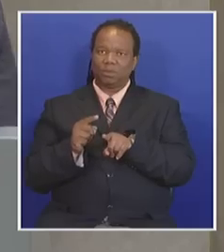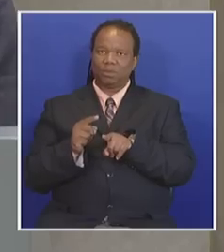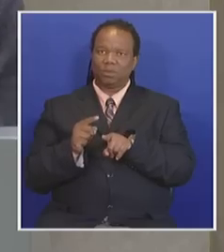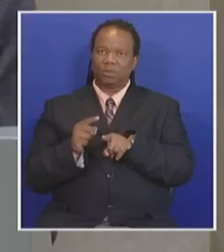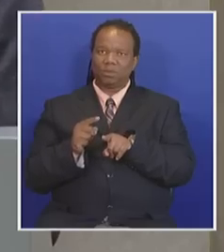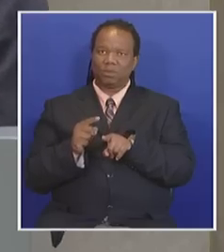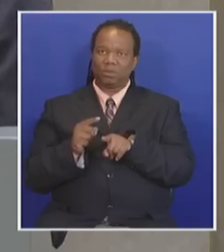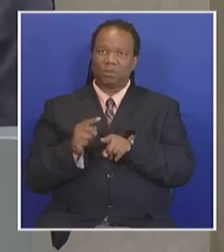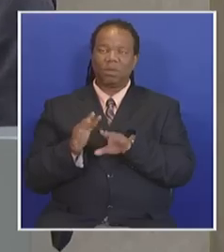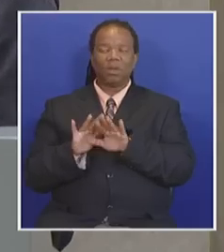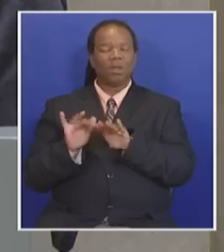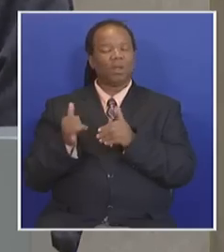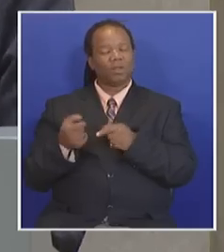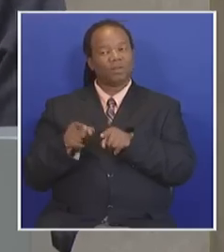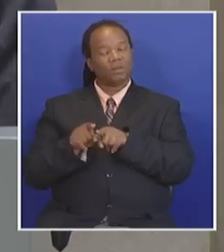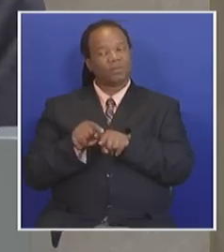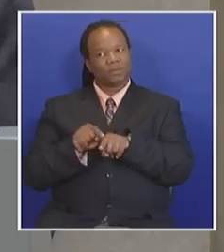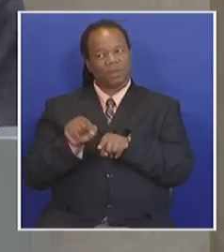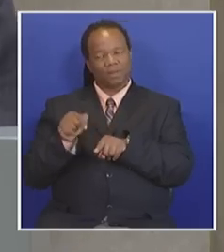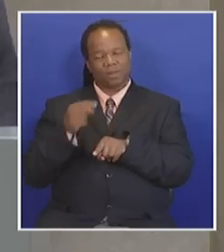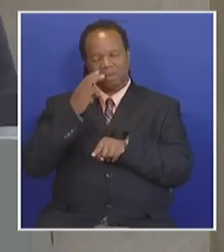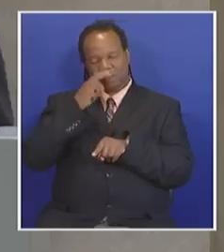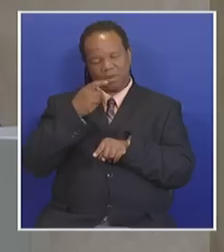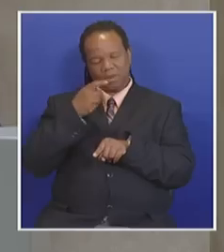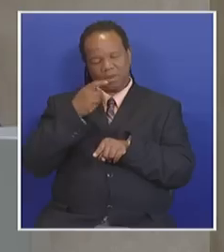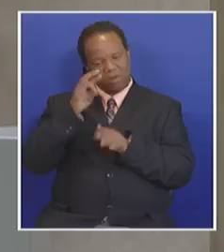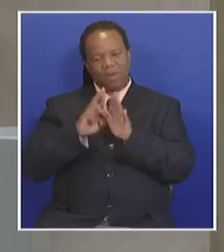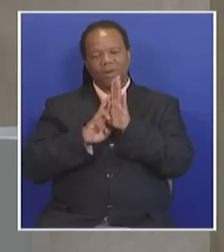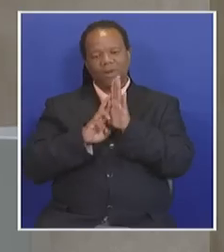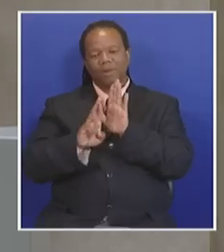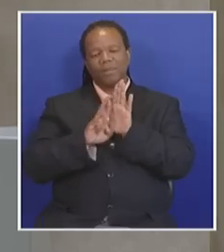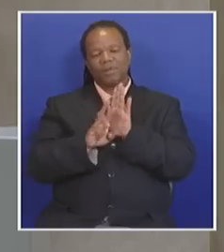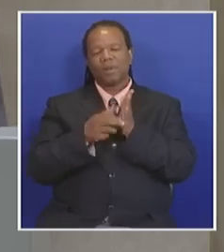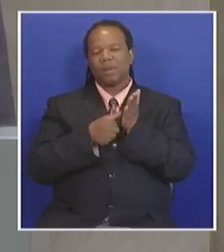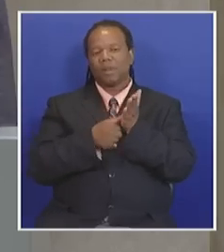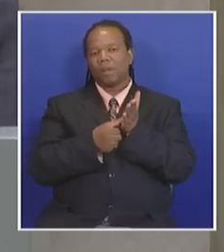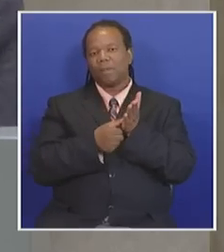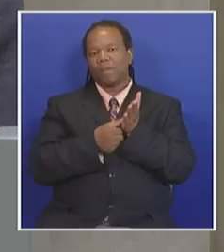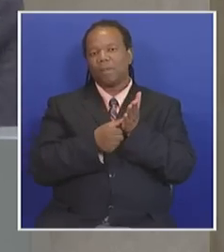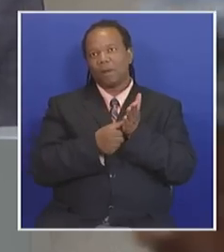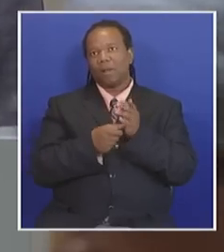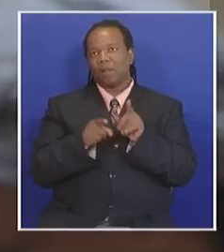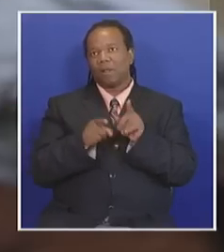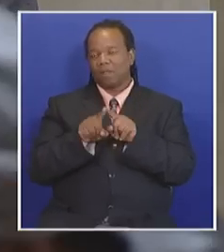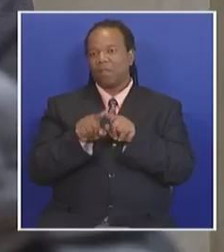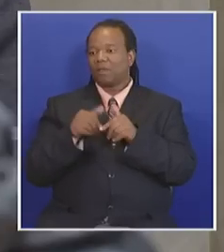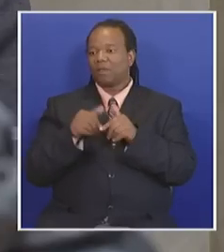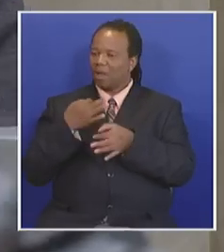their representation here in Parliament. That's why if I want to put that in context, why I raised the issue